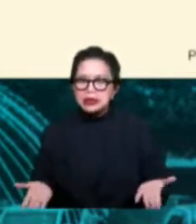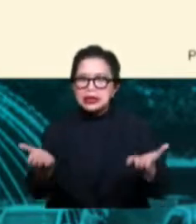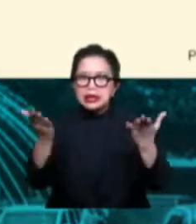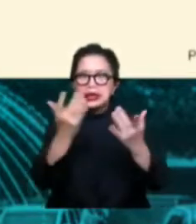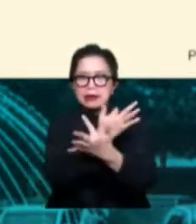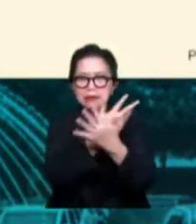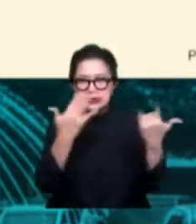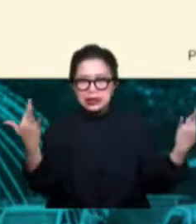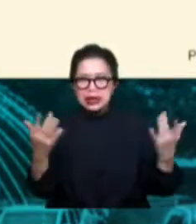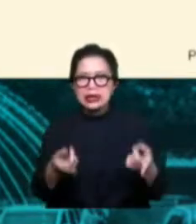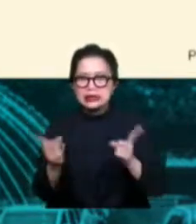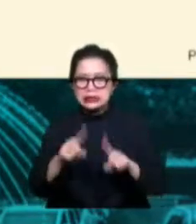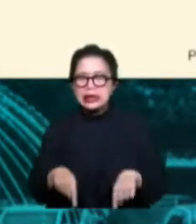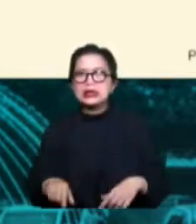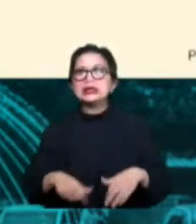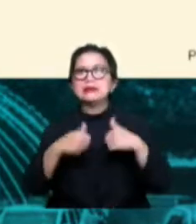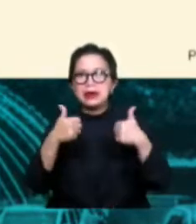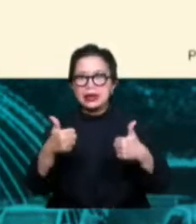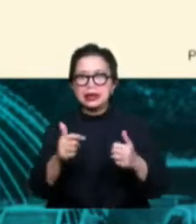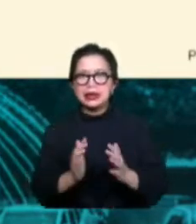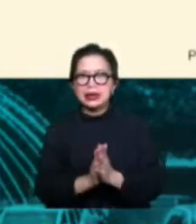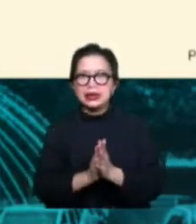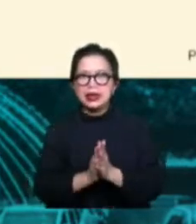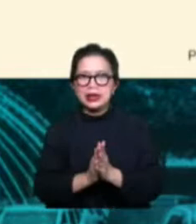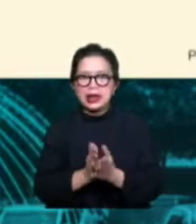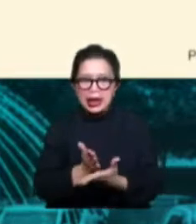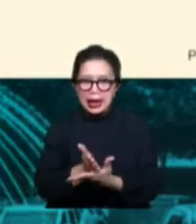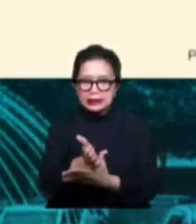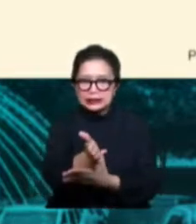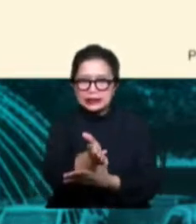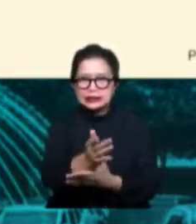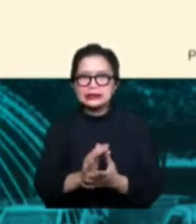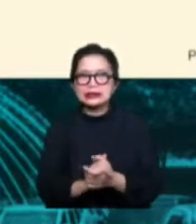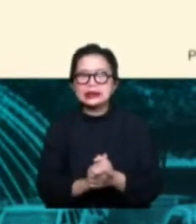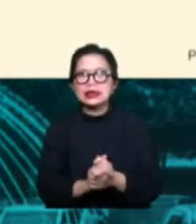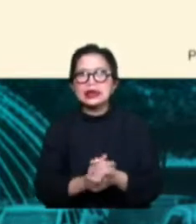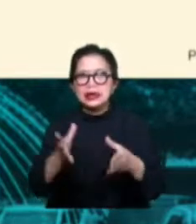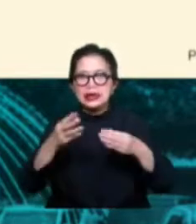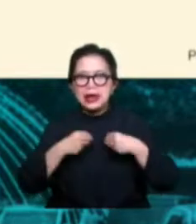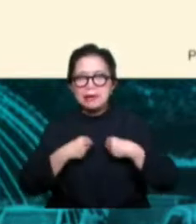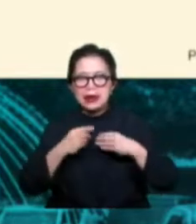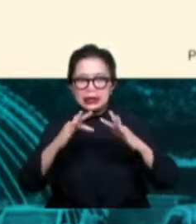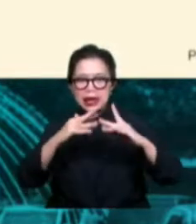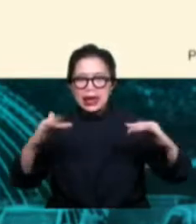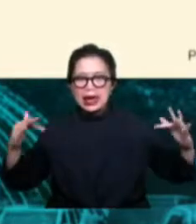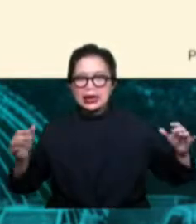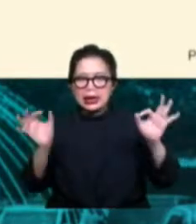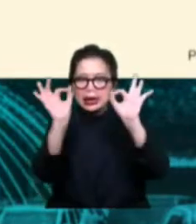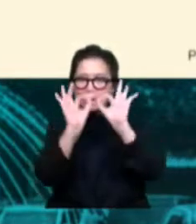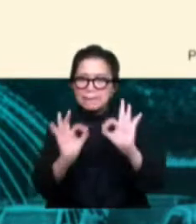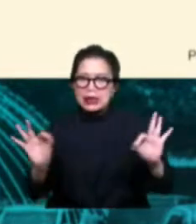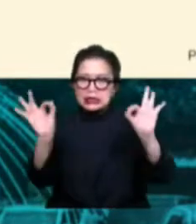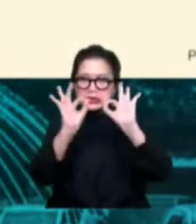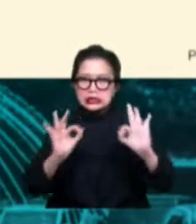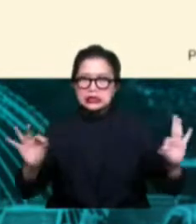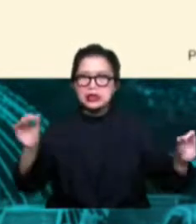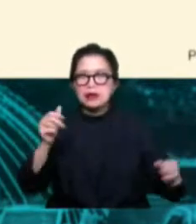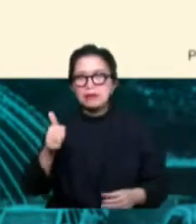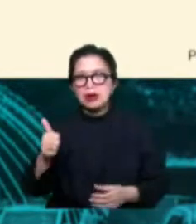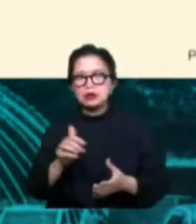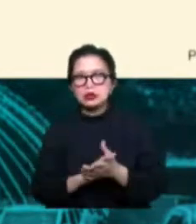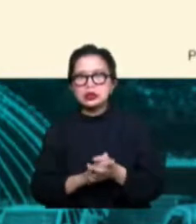water, sanitation, and public facilities, such as health care facilities, education facility,